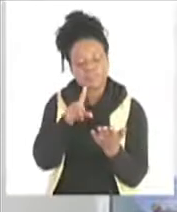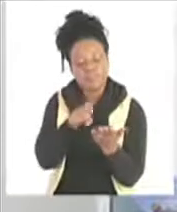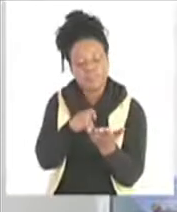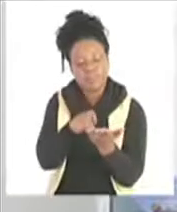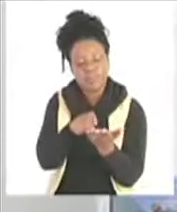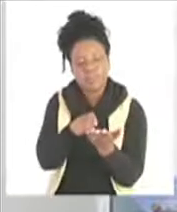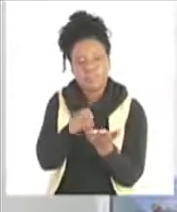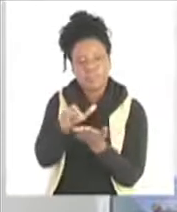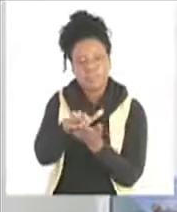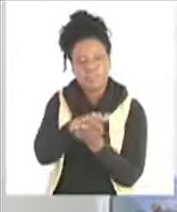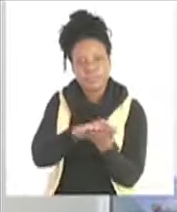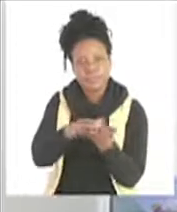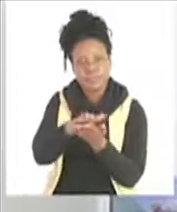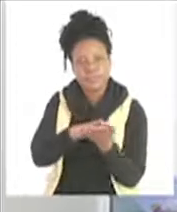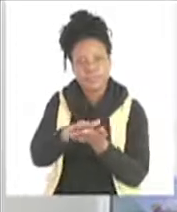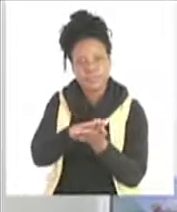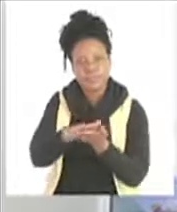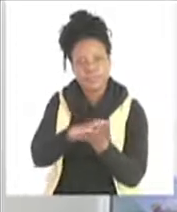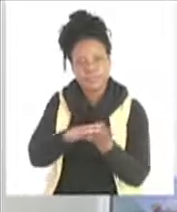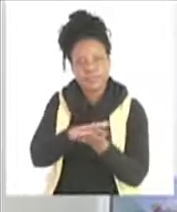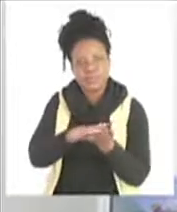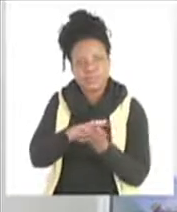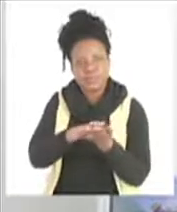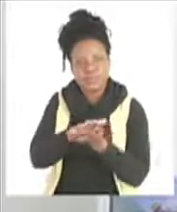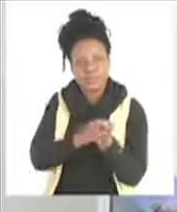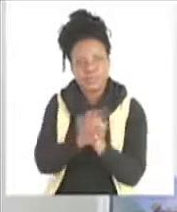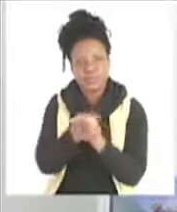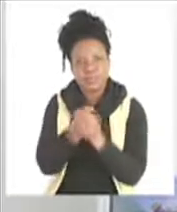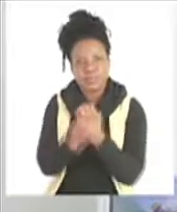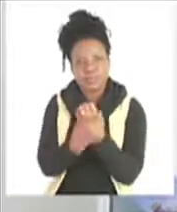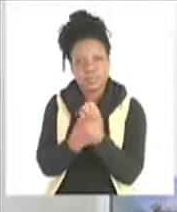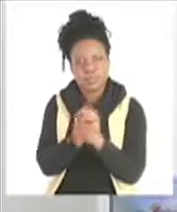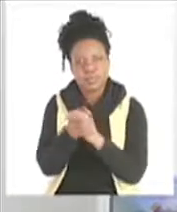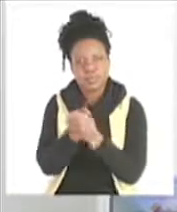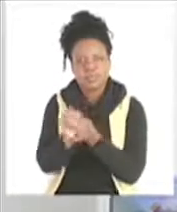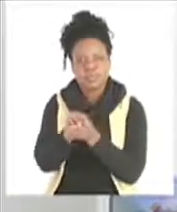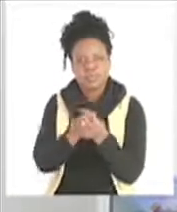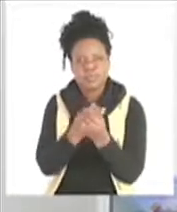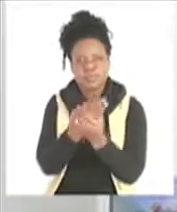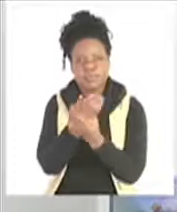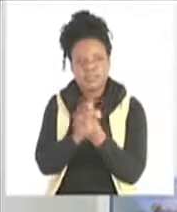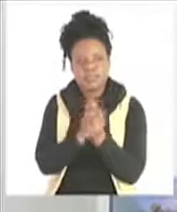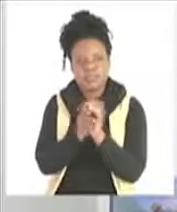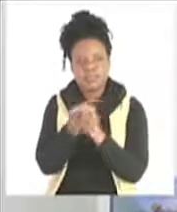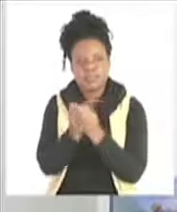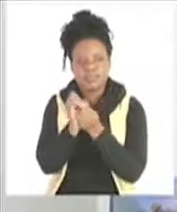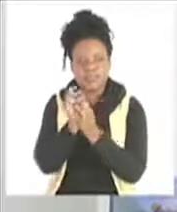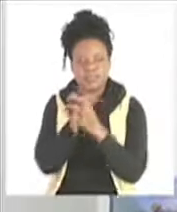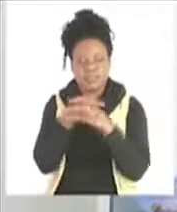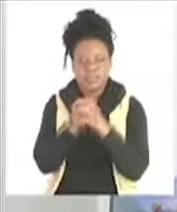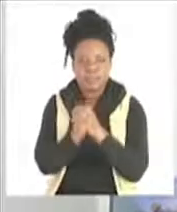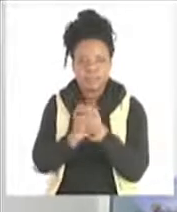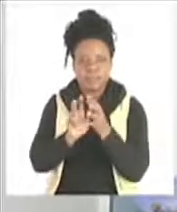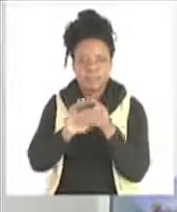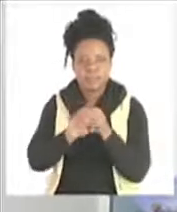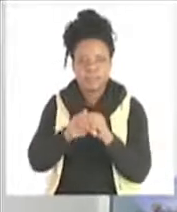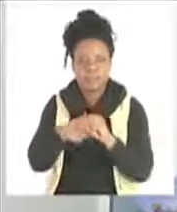sanitizer, spray it on our hands, we rub it in nicely through the